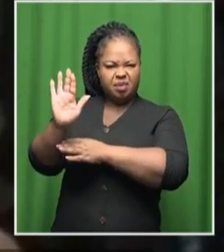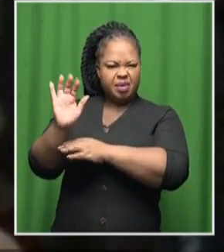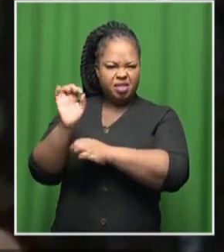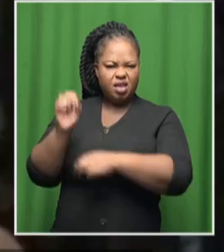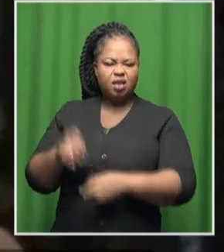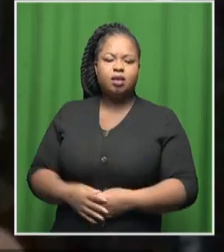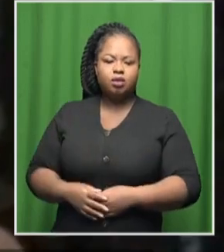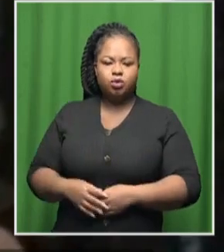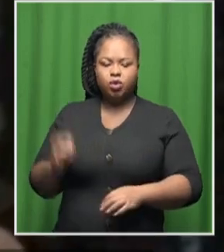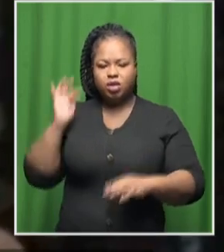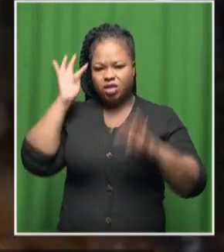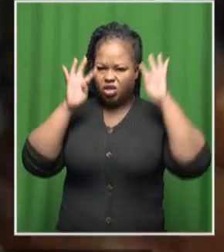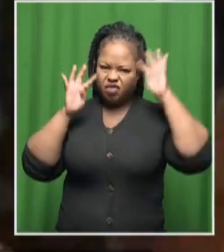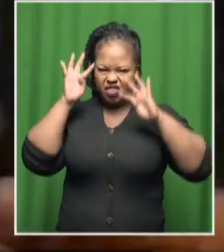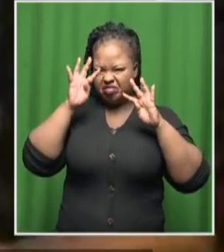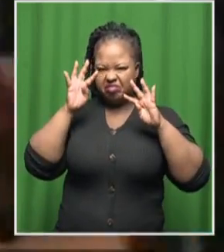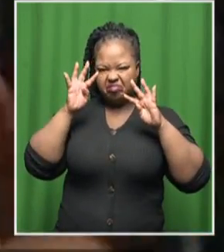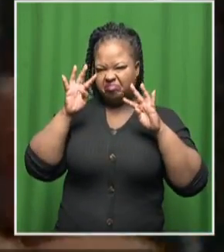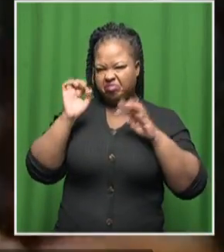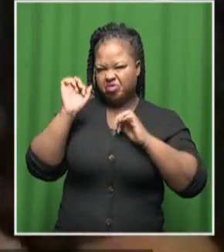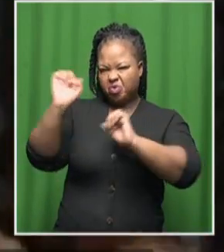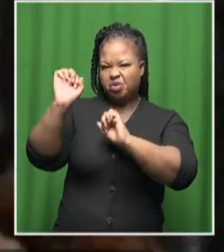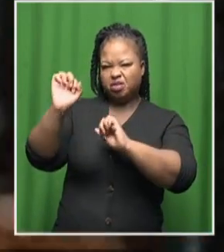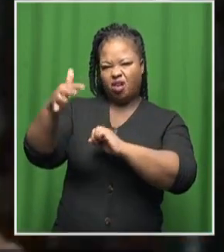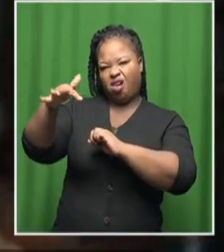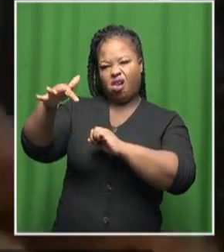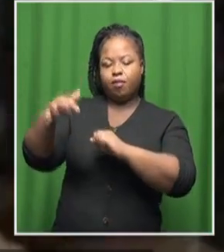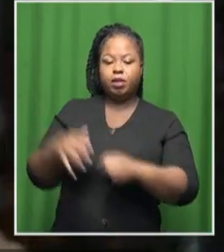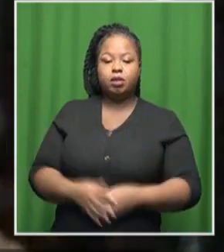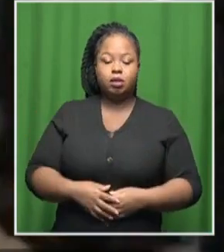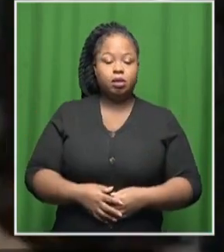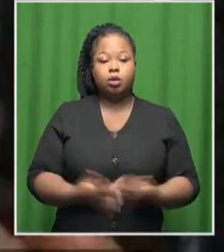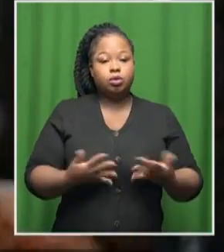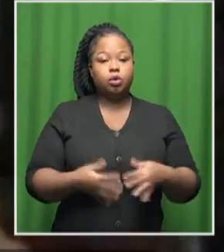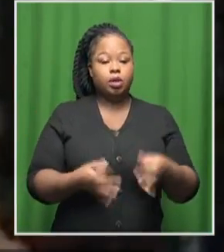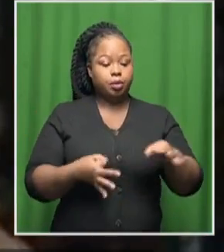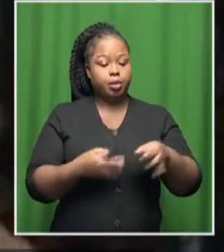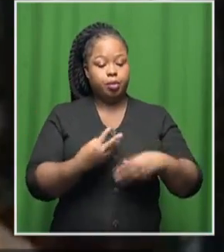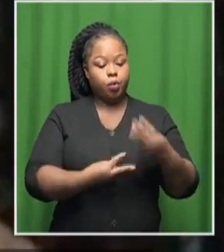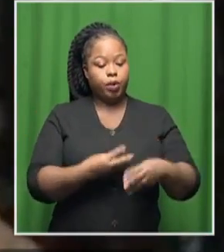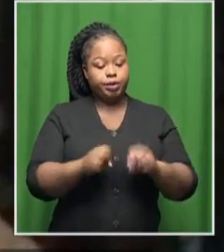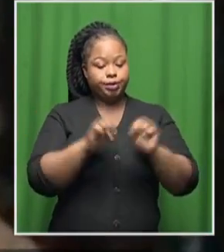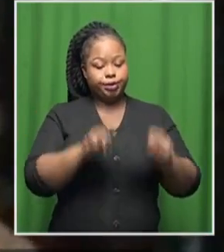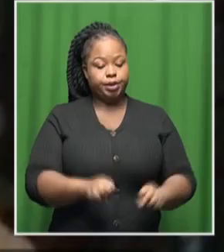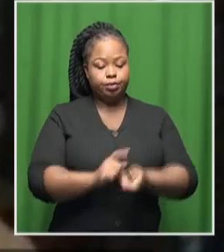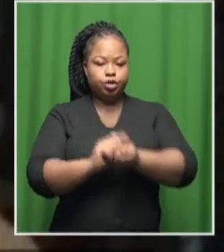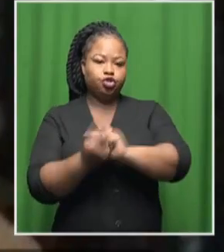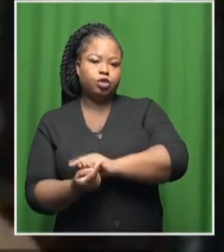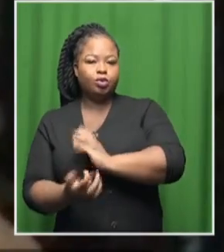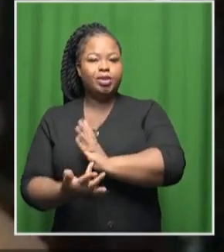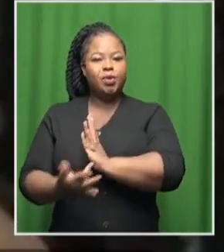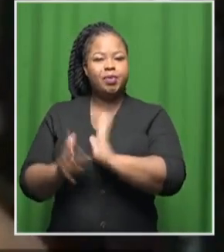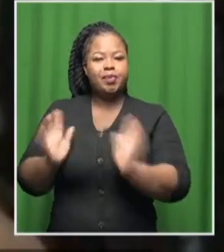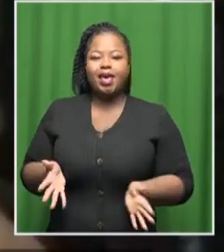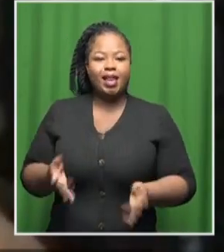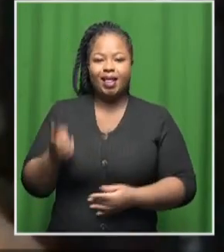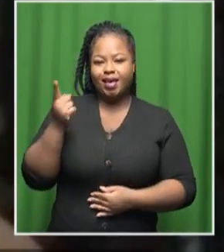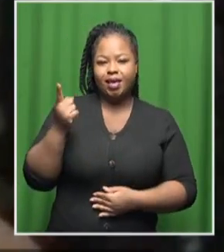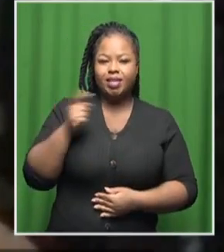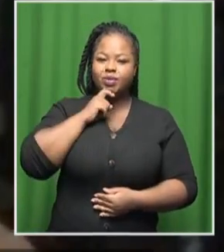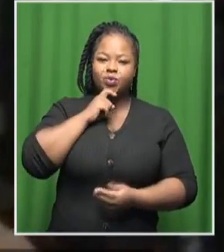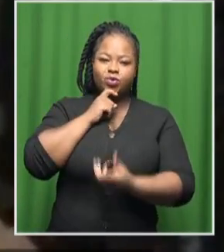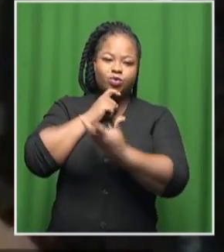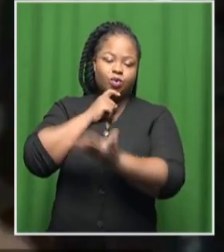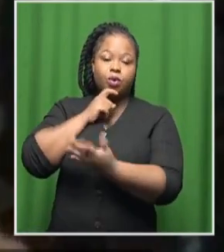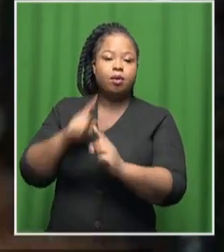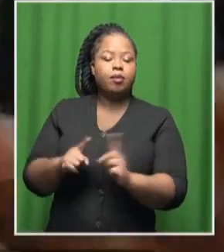than them. What they did is that they've just taken the entire paperwork system and then digitalized it, right? But people who might be